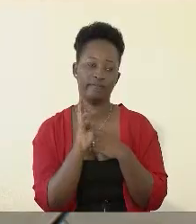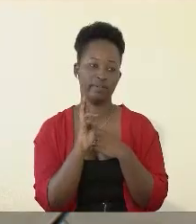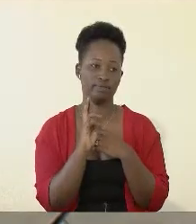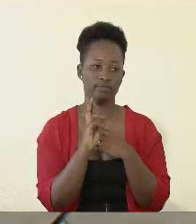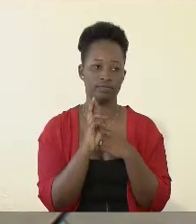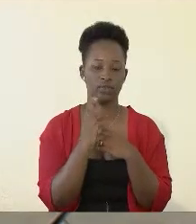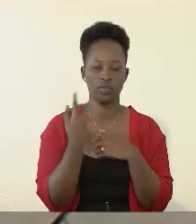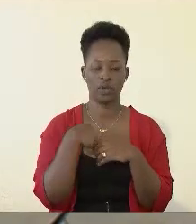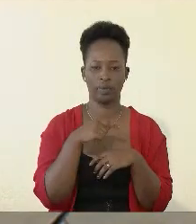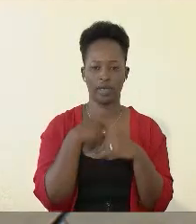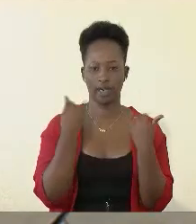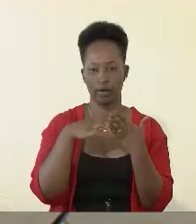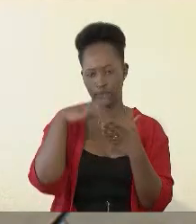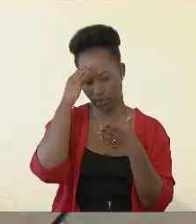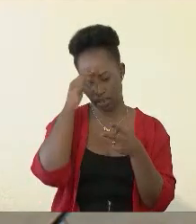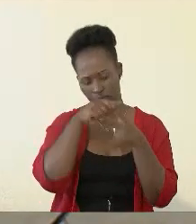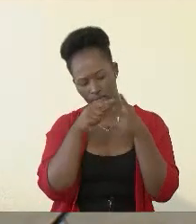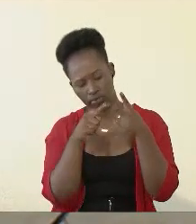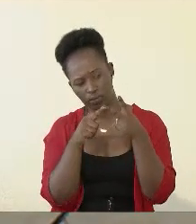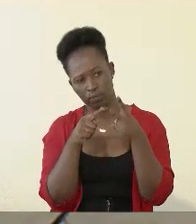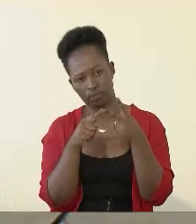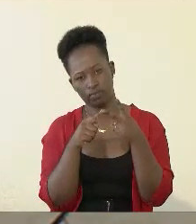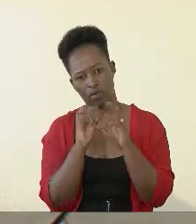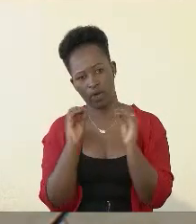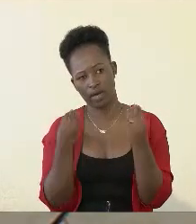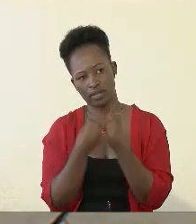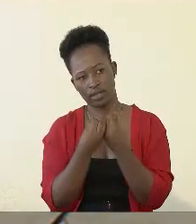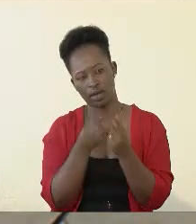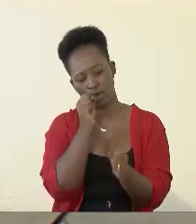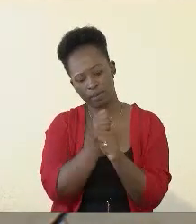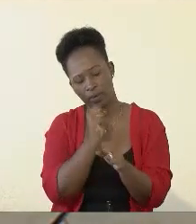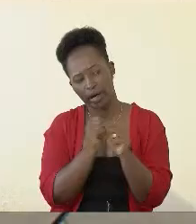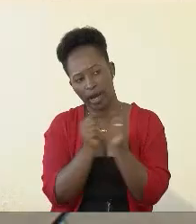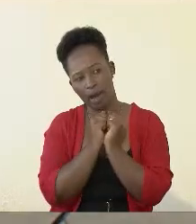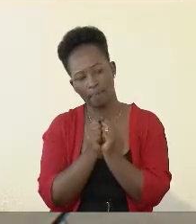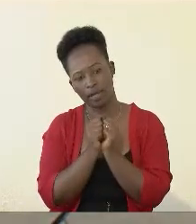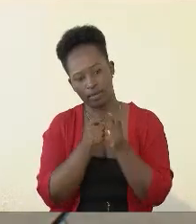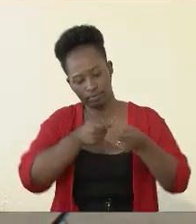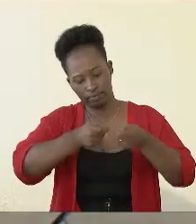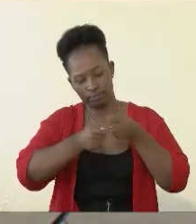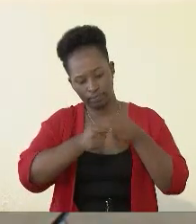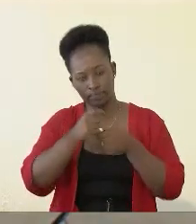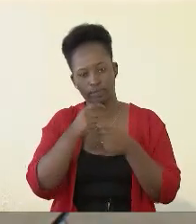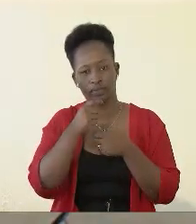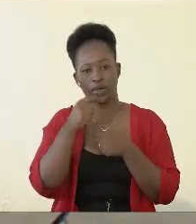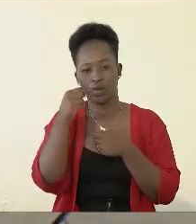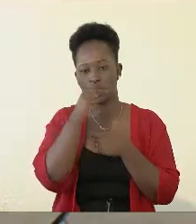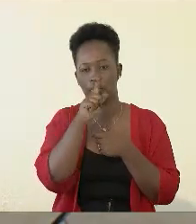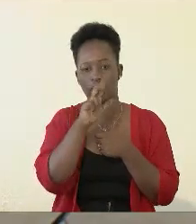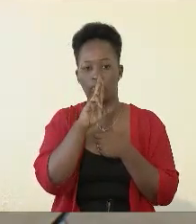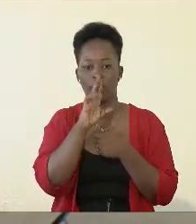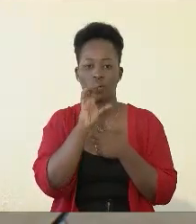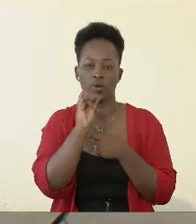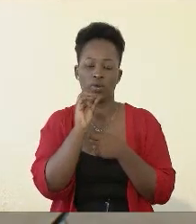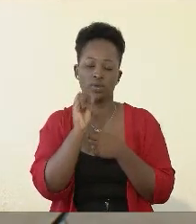going to discuss about how these 2 organs work together to regulate the blood glucose in the